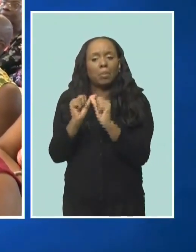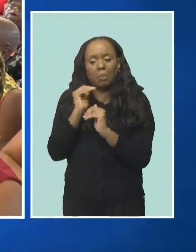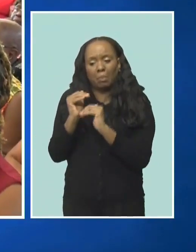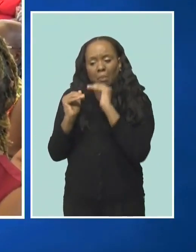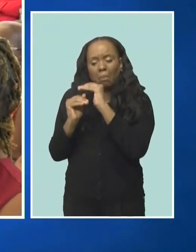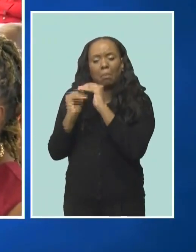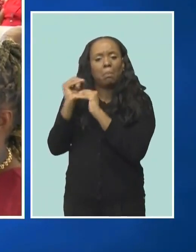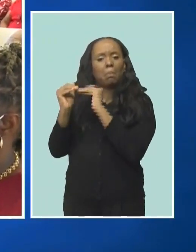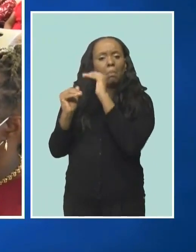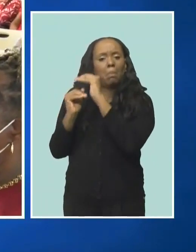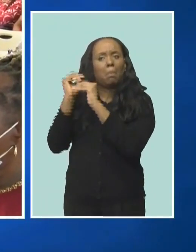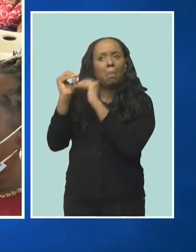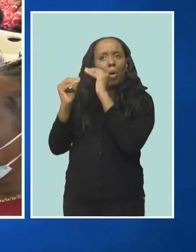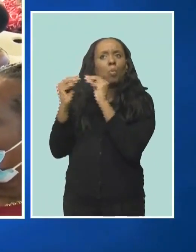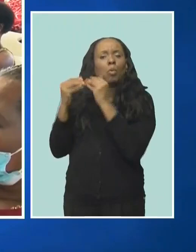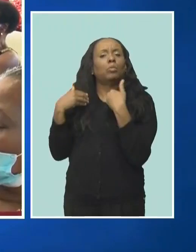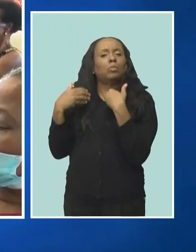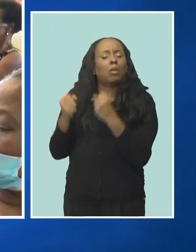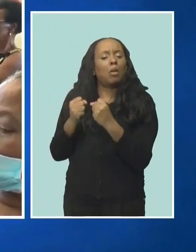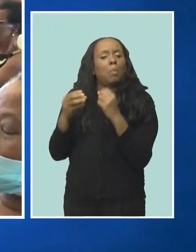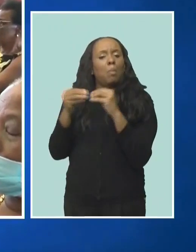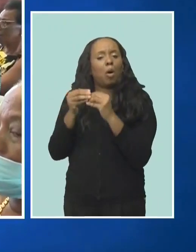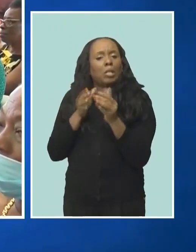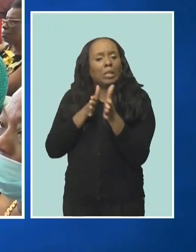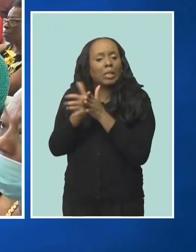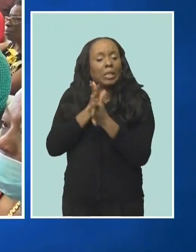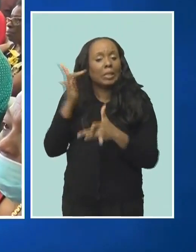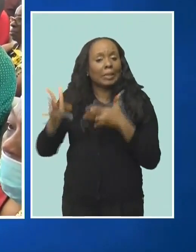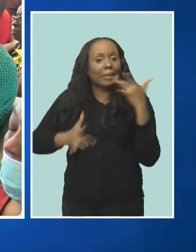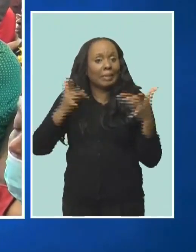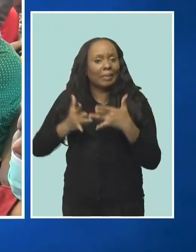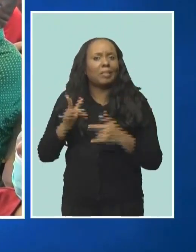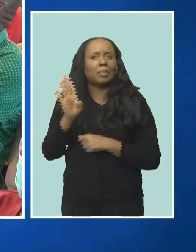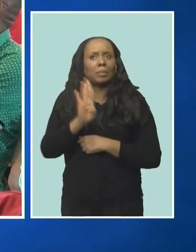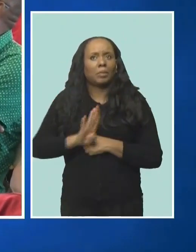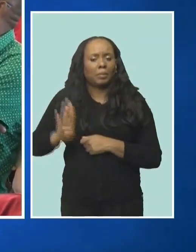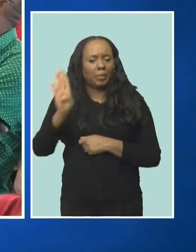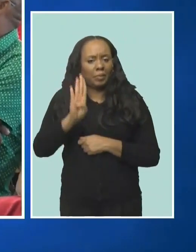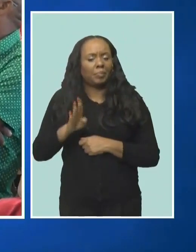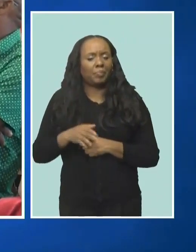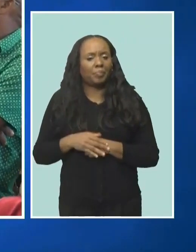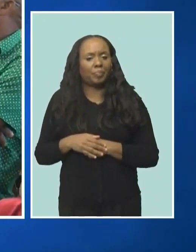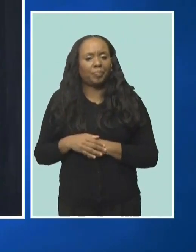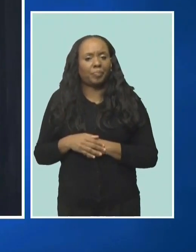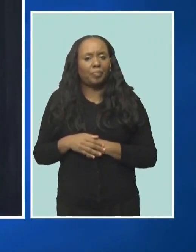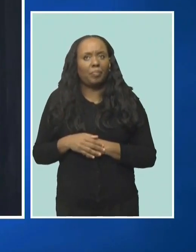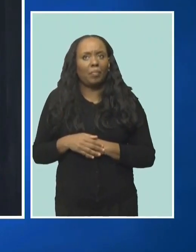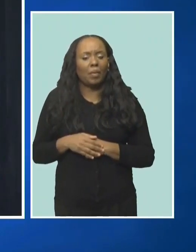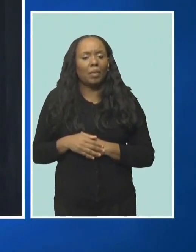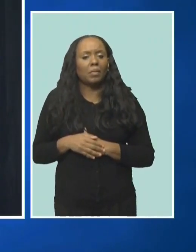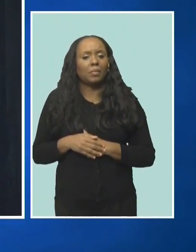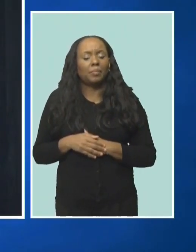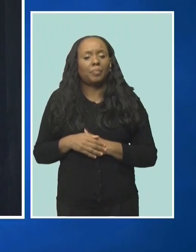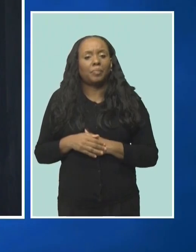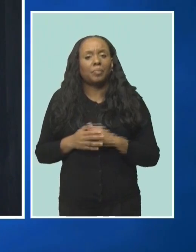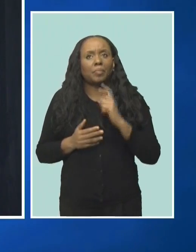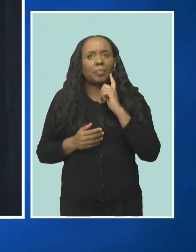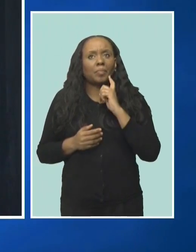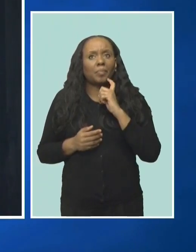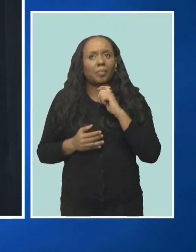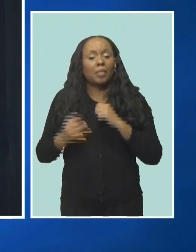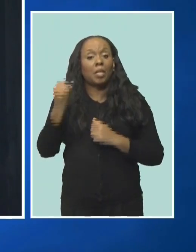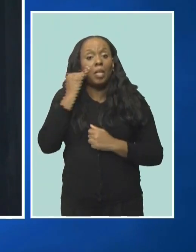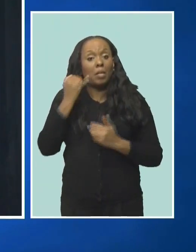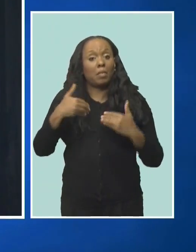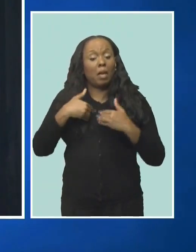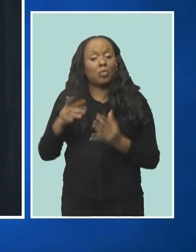a stronger and more vibrant Barbados. If we live in the spirit of